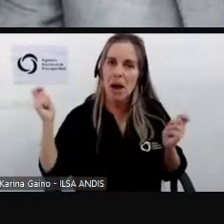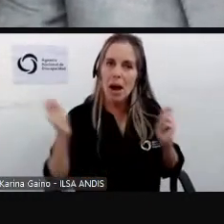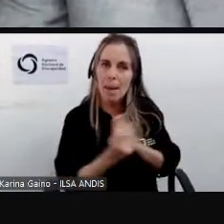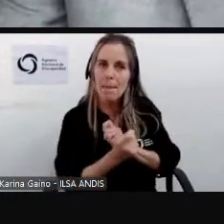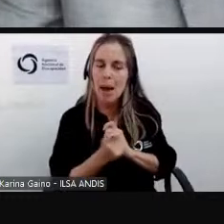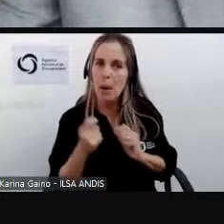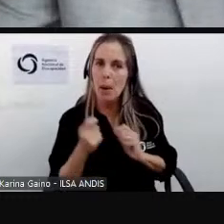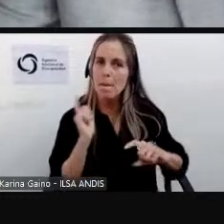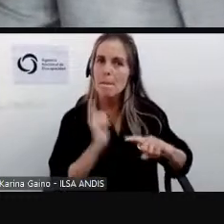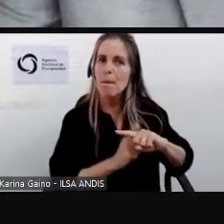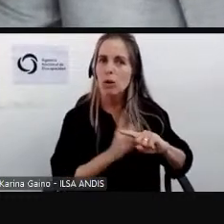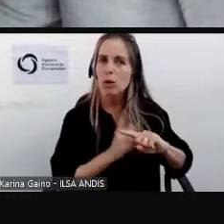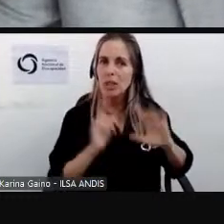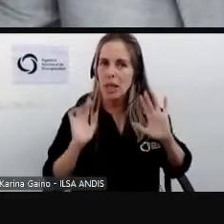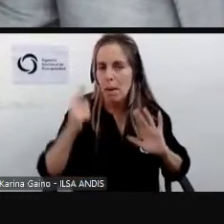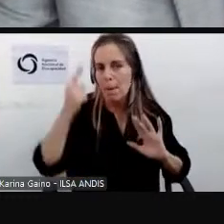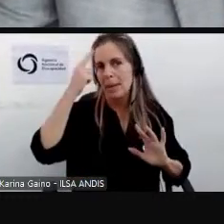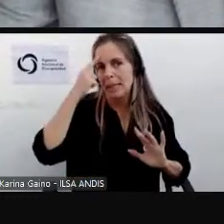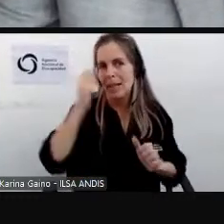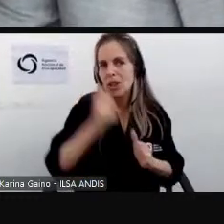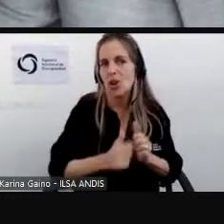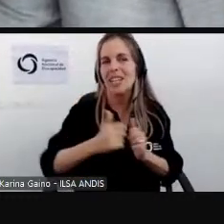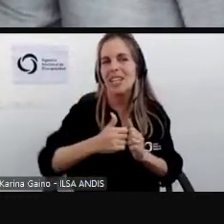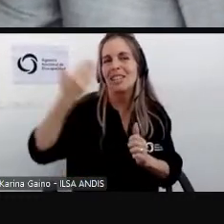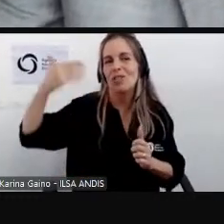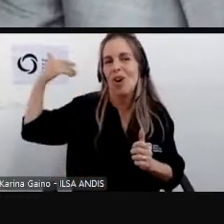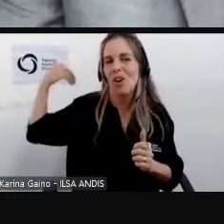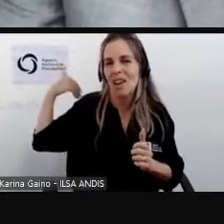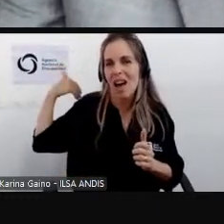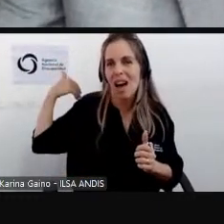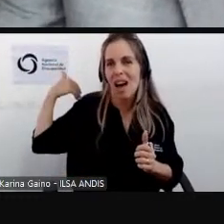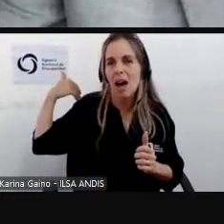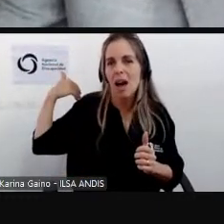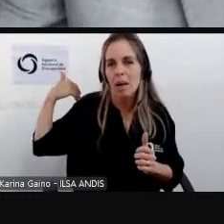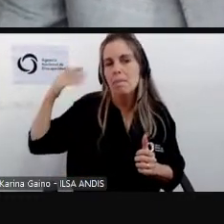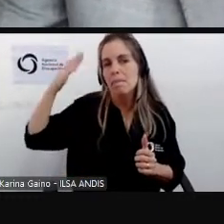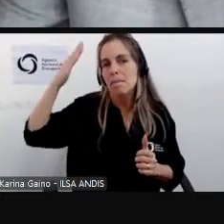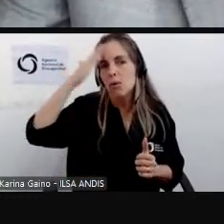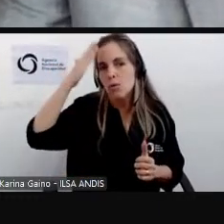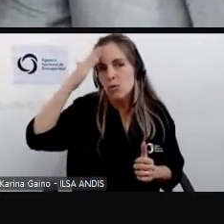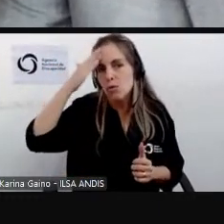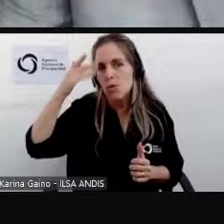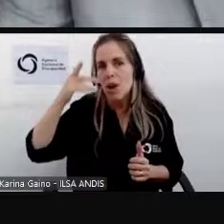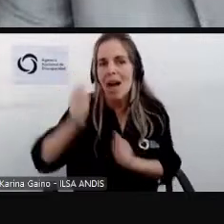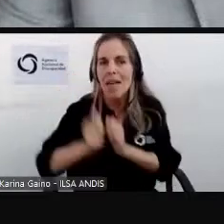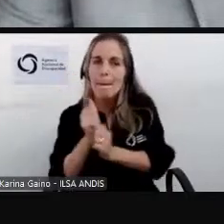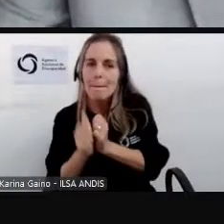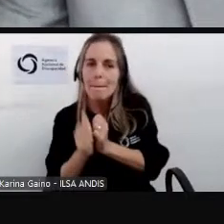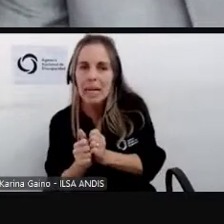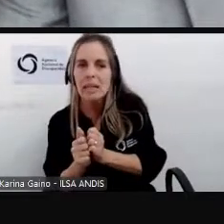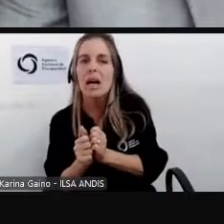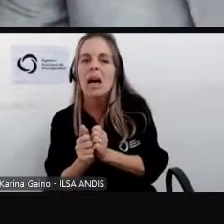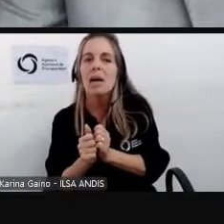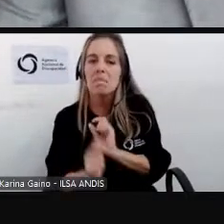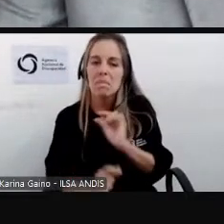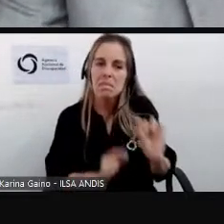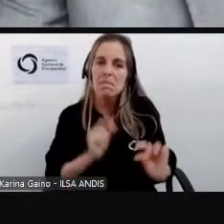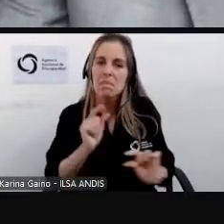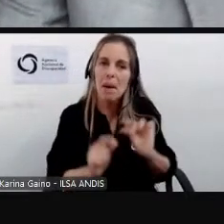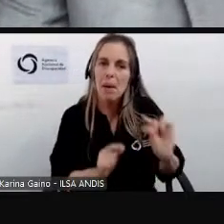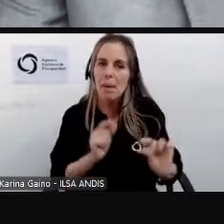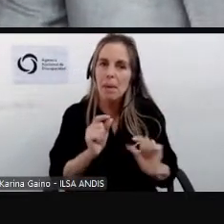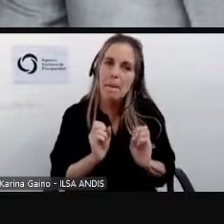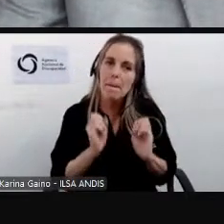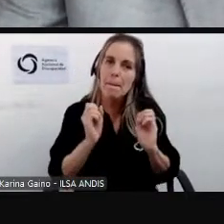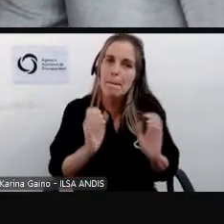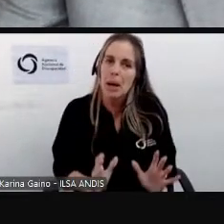made substantial changes in recent times as regards business culture, and